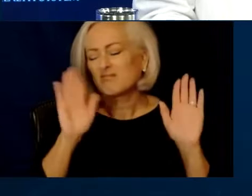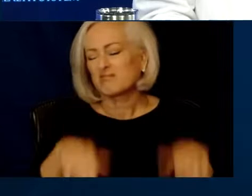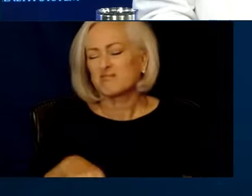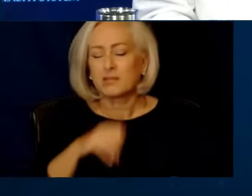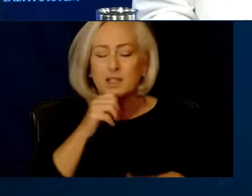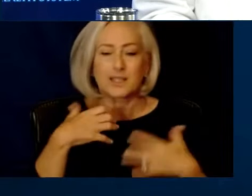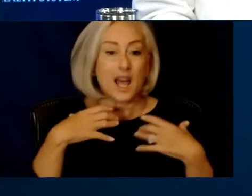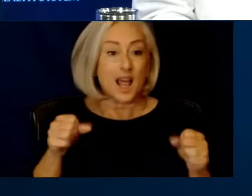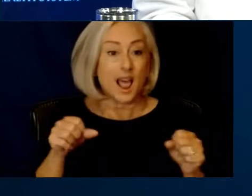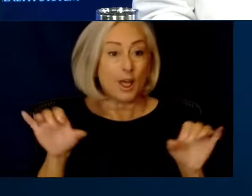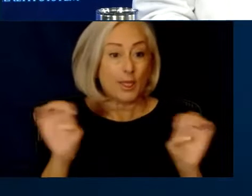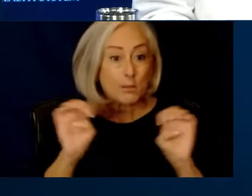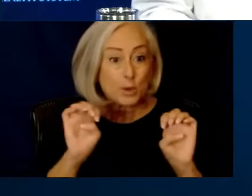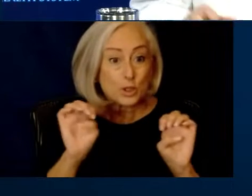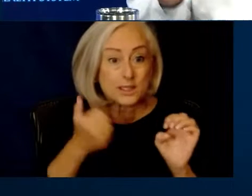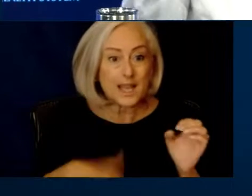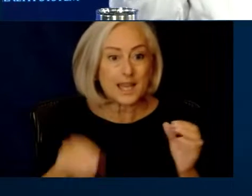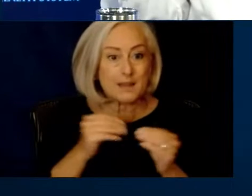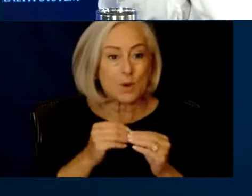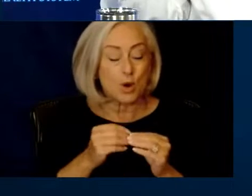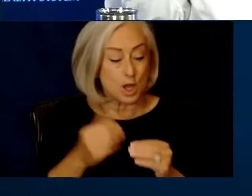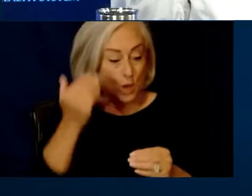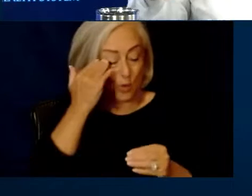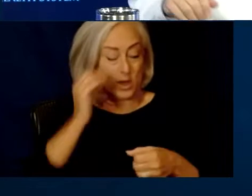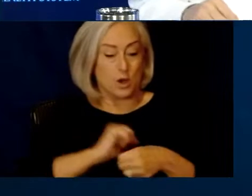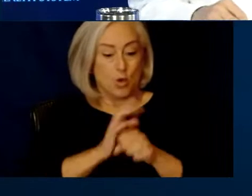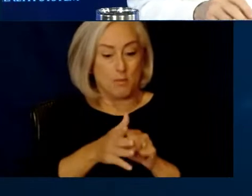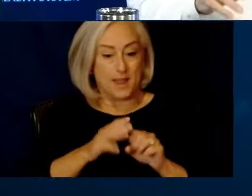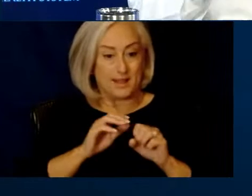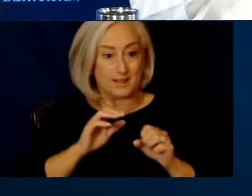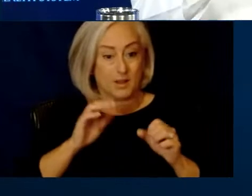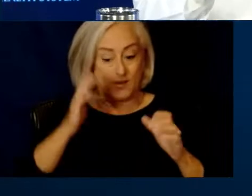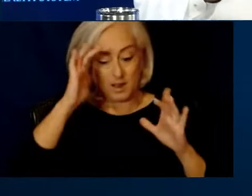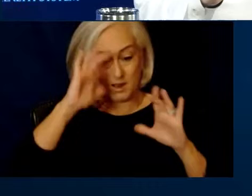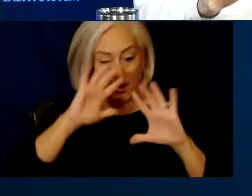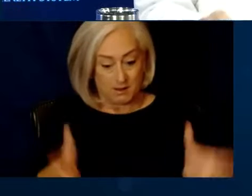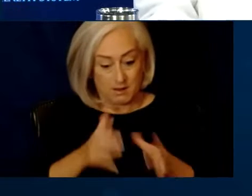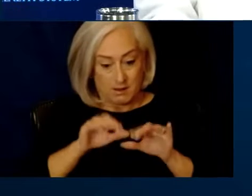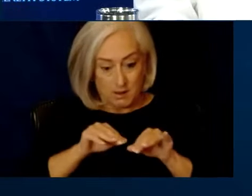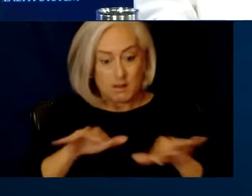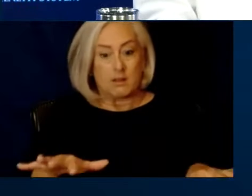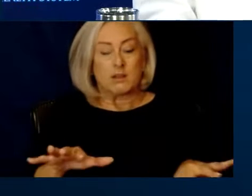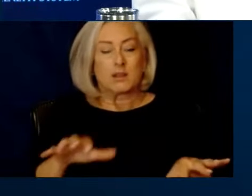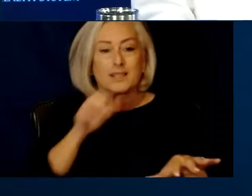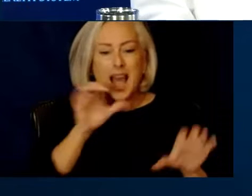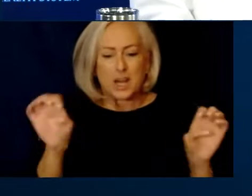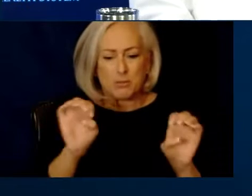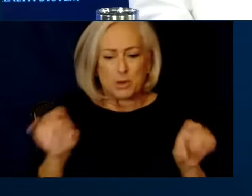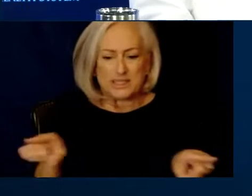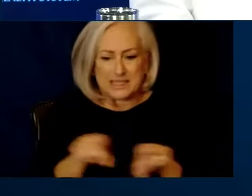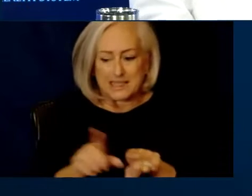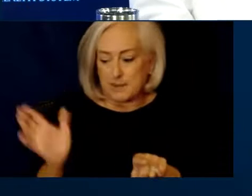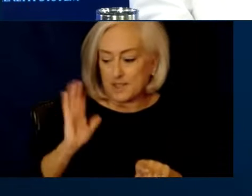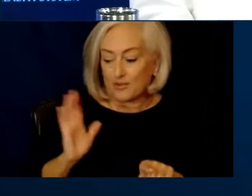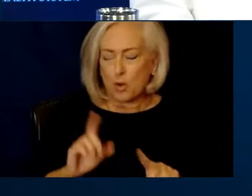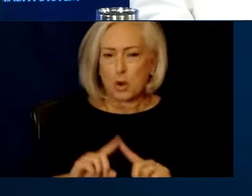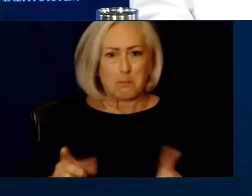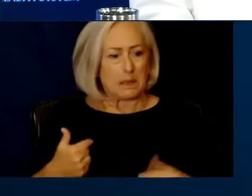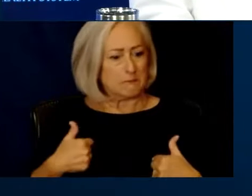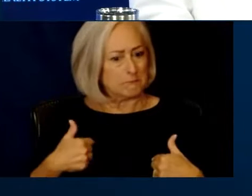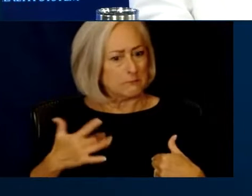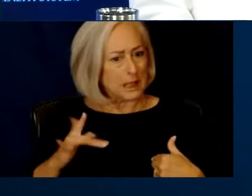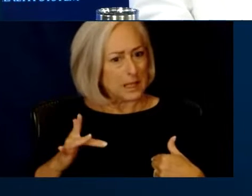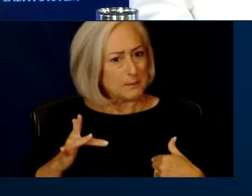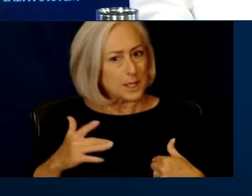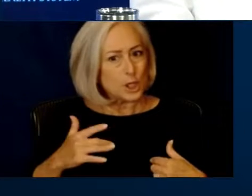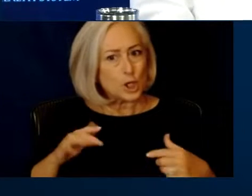though the pandemic isn't over, it's not quite the emergency it was. Makes me a little nervous, though, if we see the rise in BA5, knowing there could be other